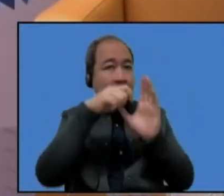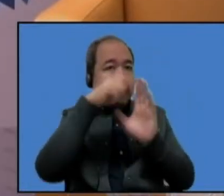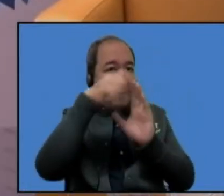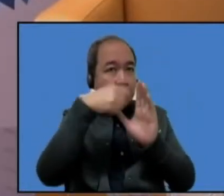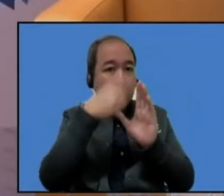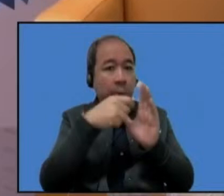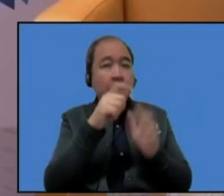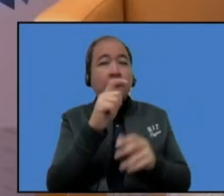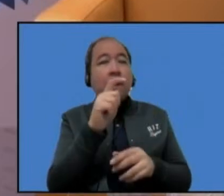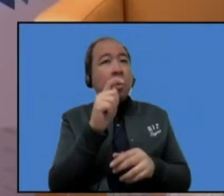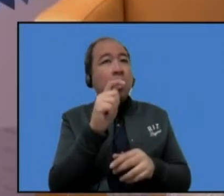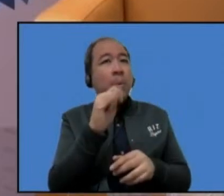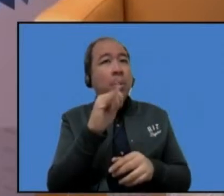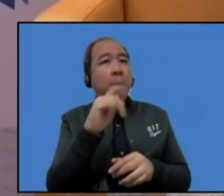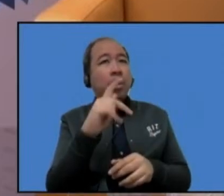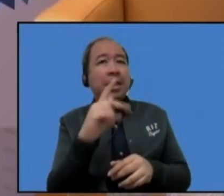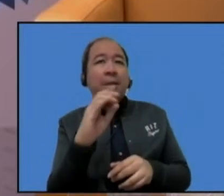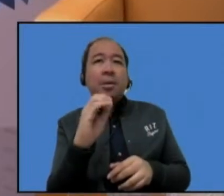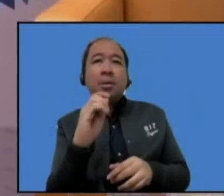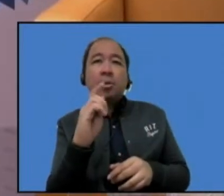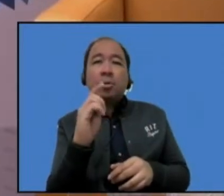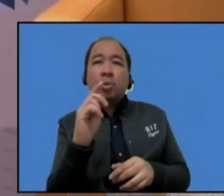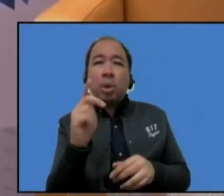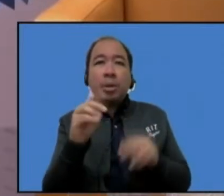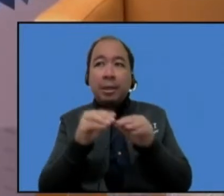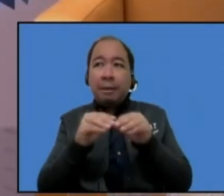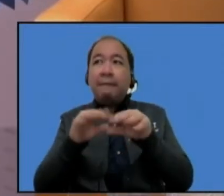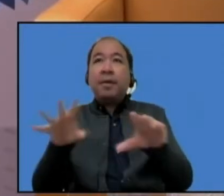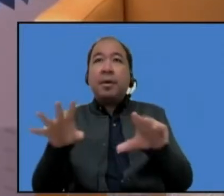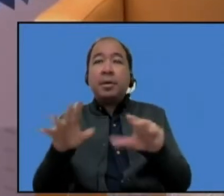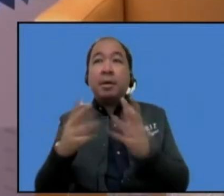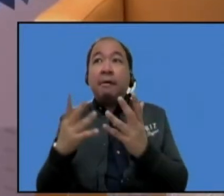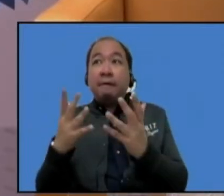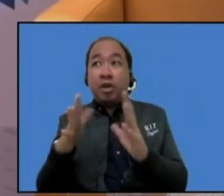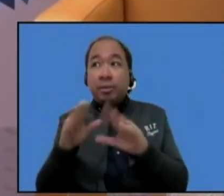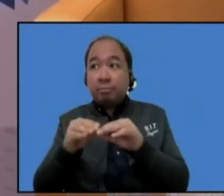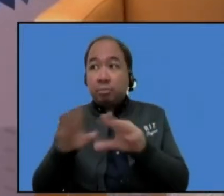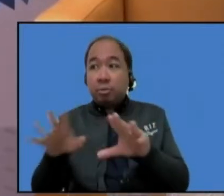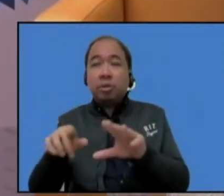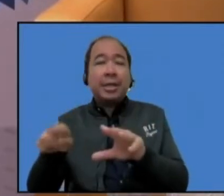It went viral, and the raids happened after the TikTok video was published.